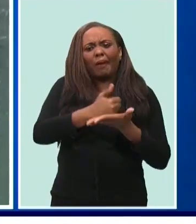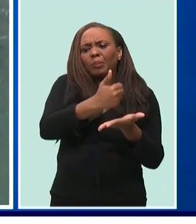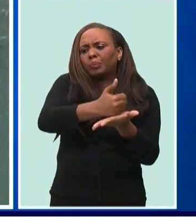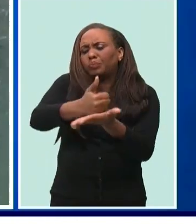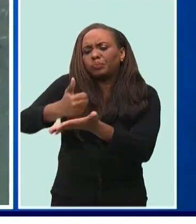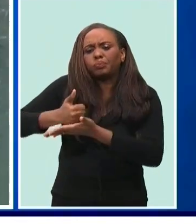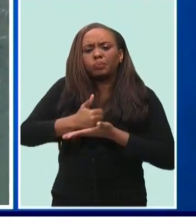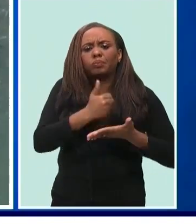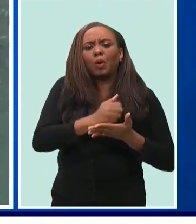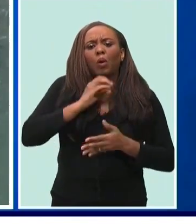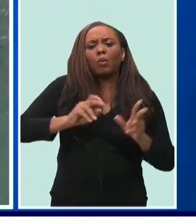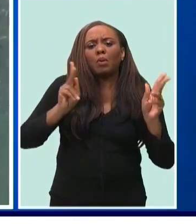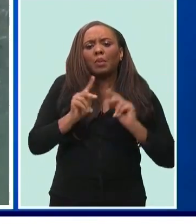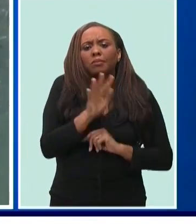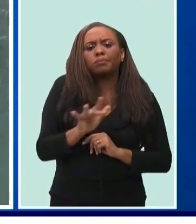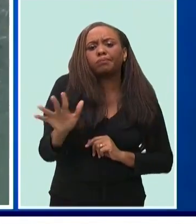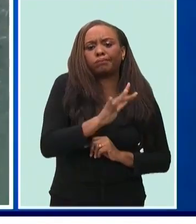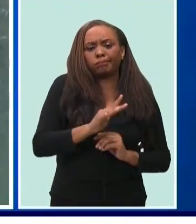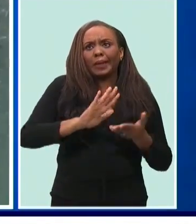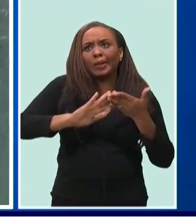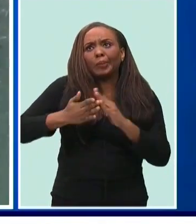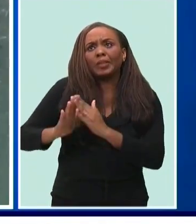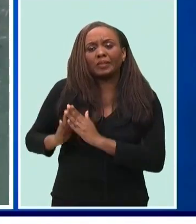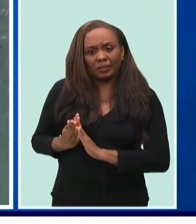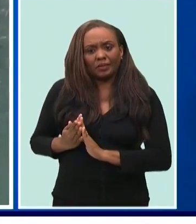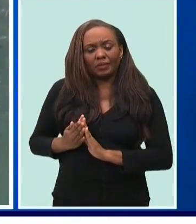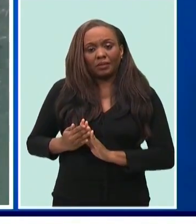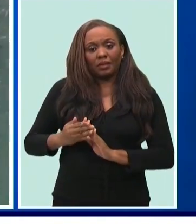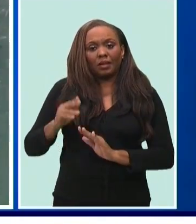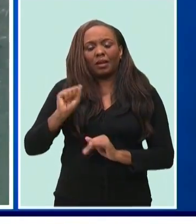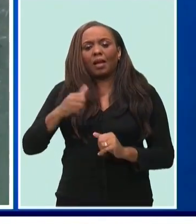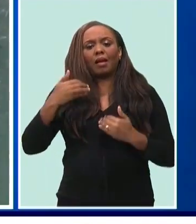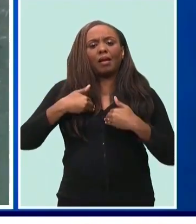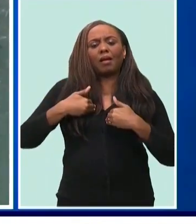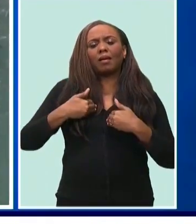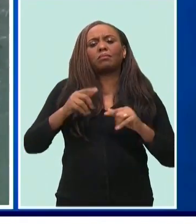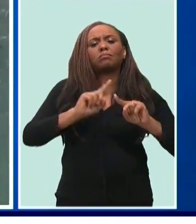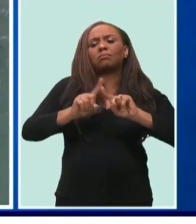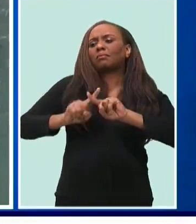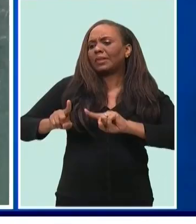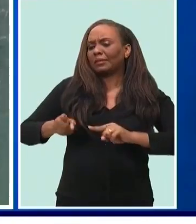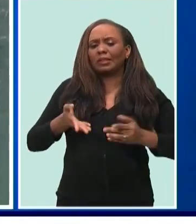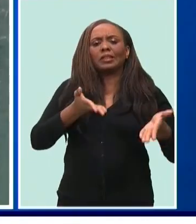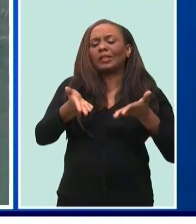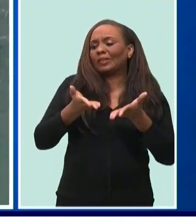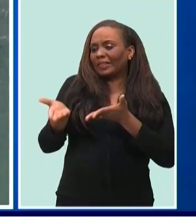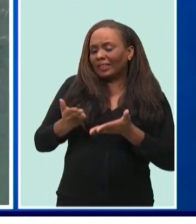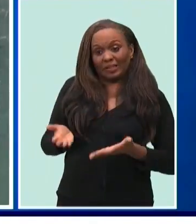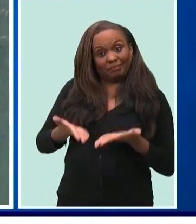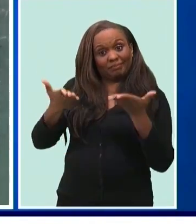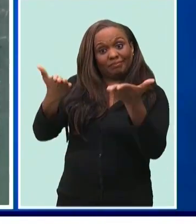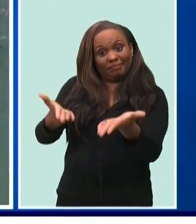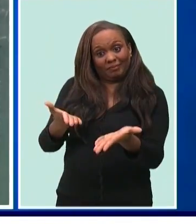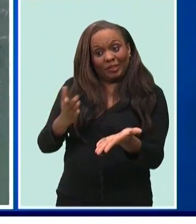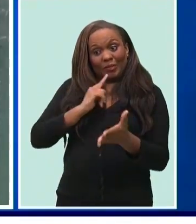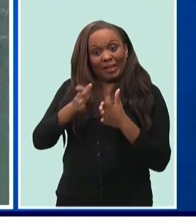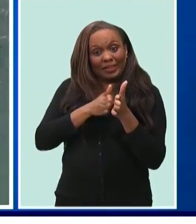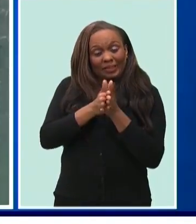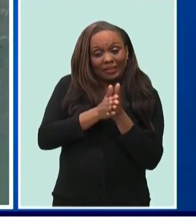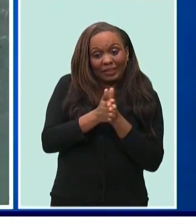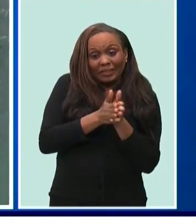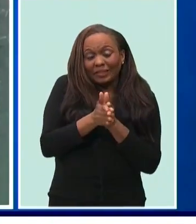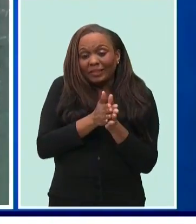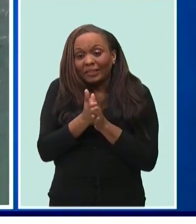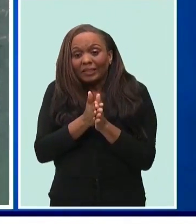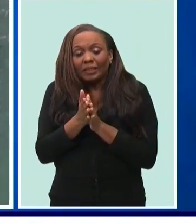within their communities, where you can have services that they can look forward to,